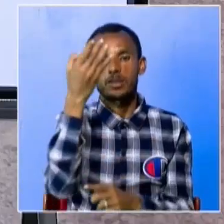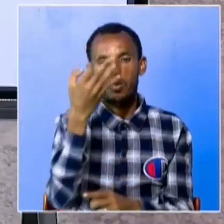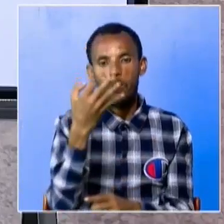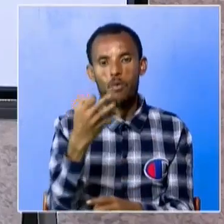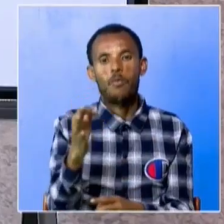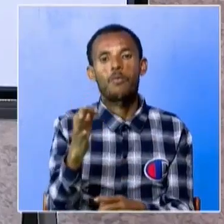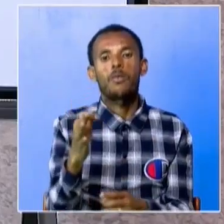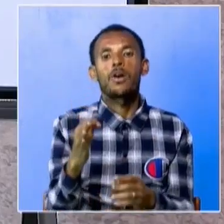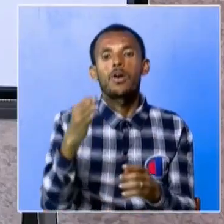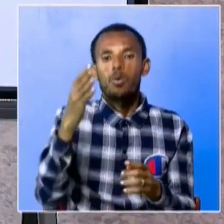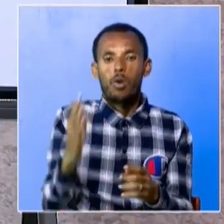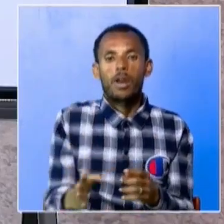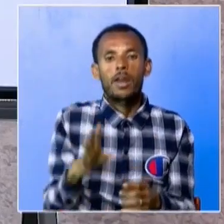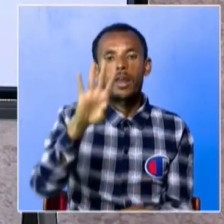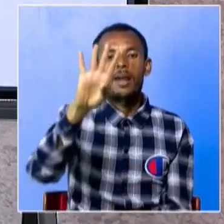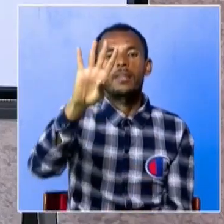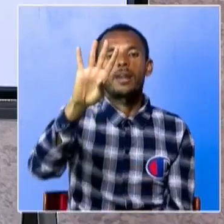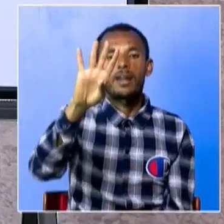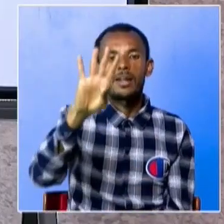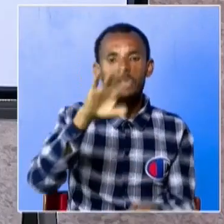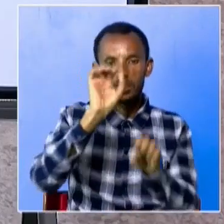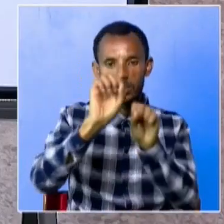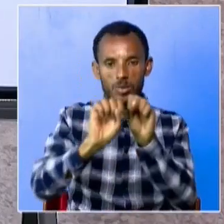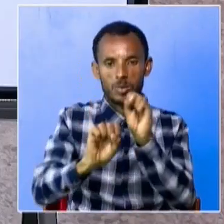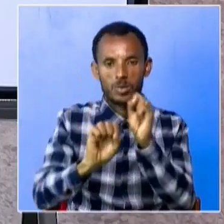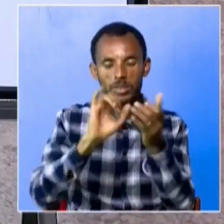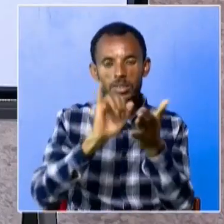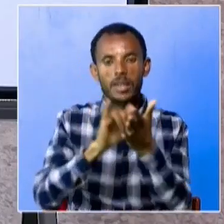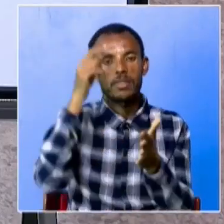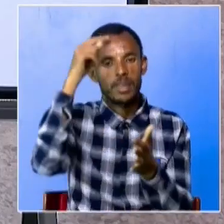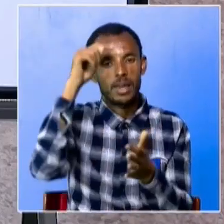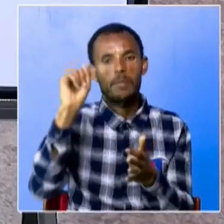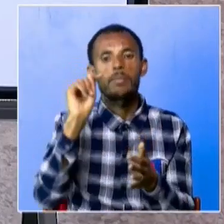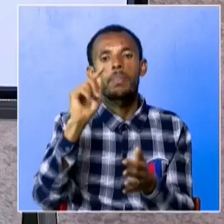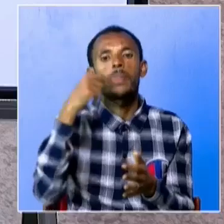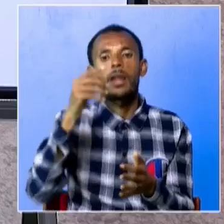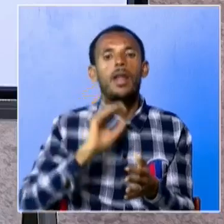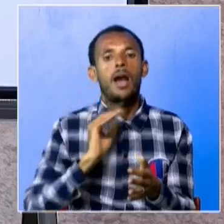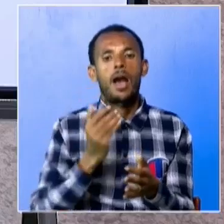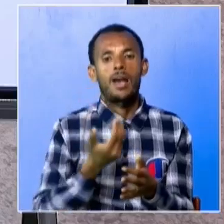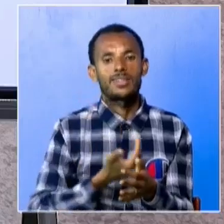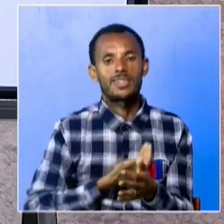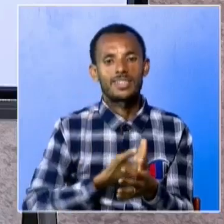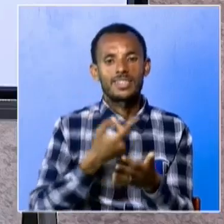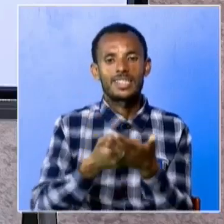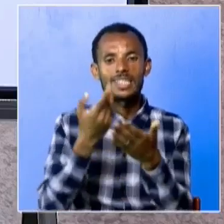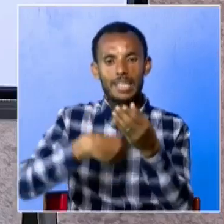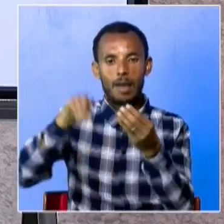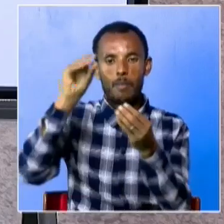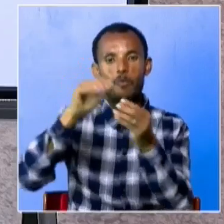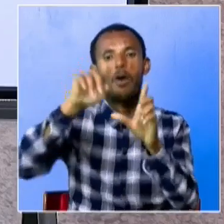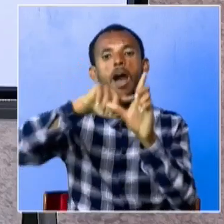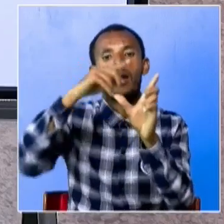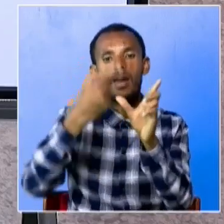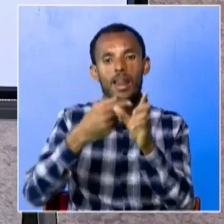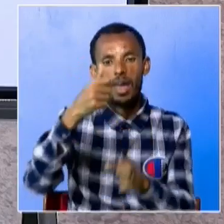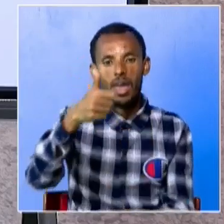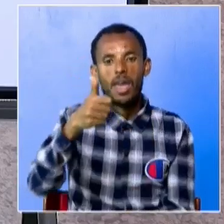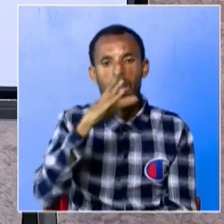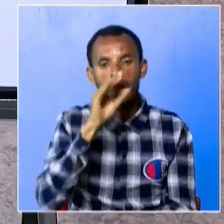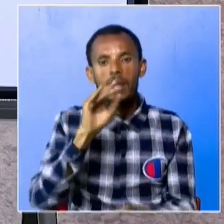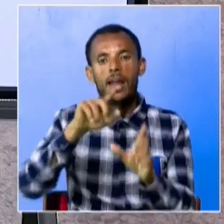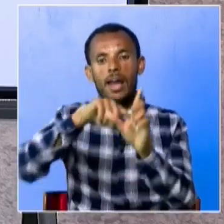the quadrilateral. So that theorem tells us the sum of the angle A